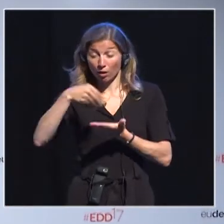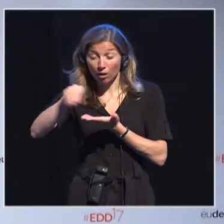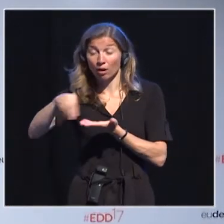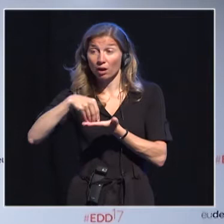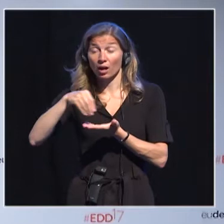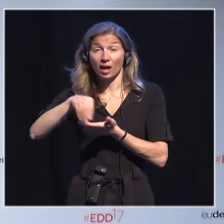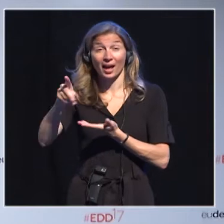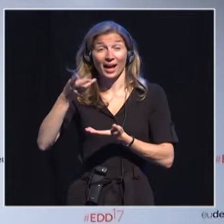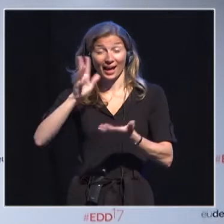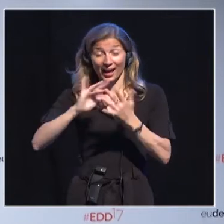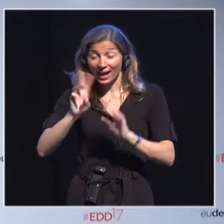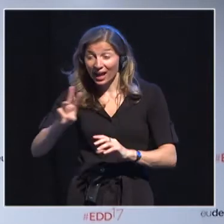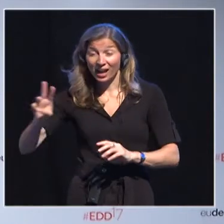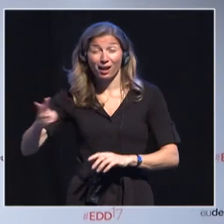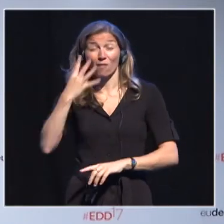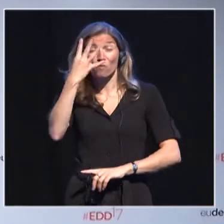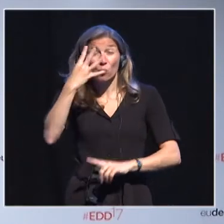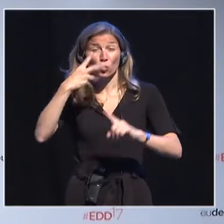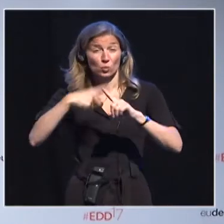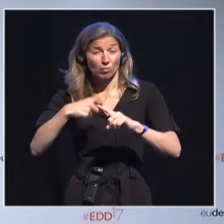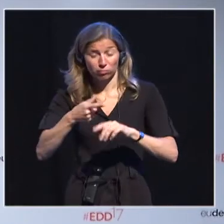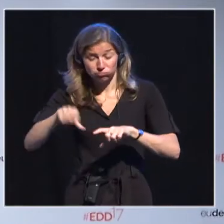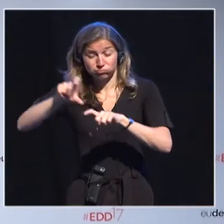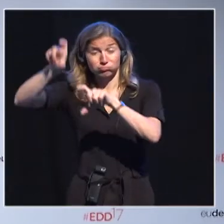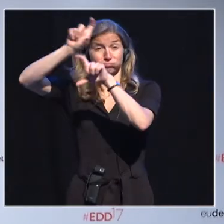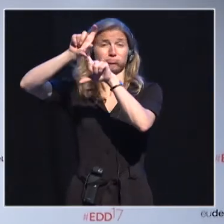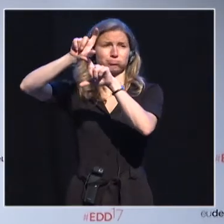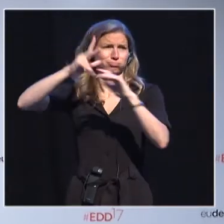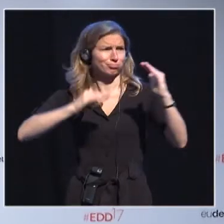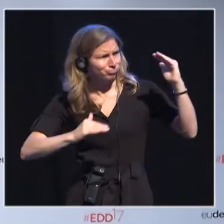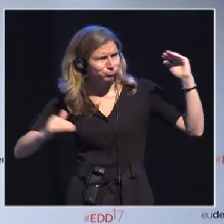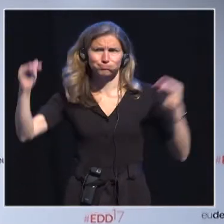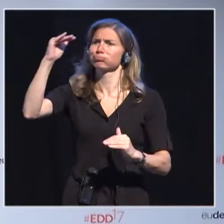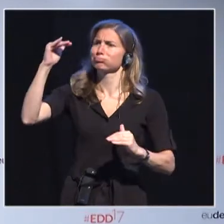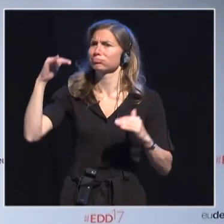than in developed world, which is huge.